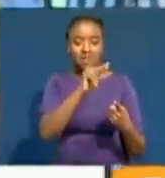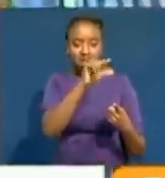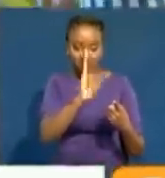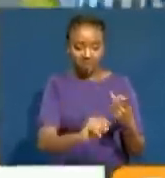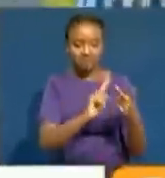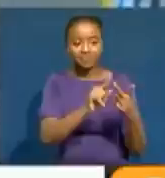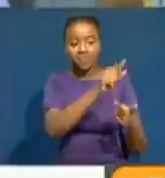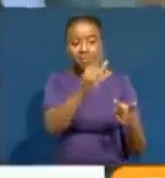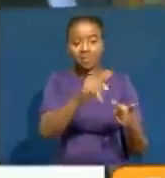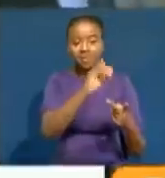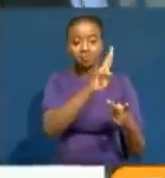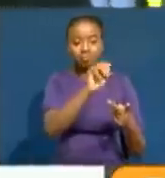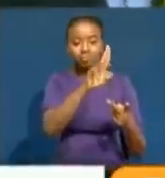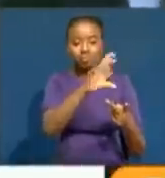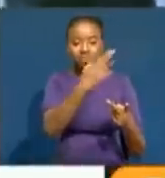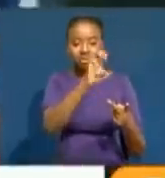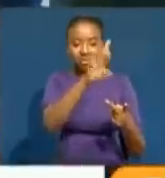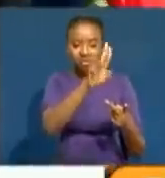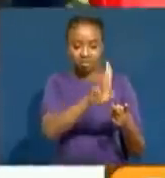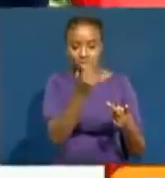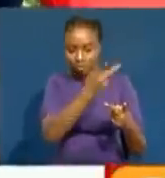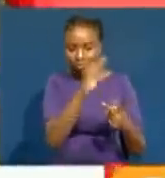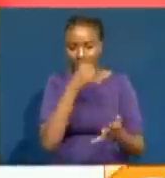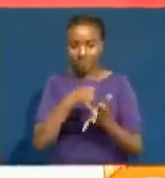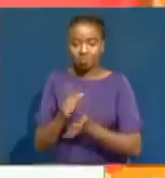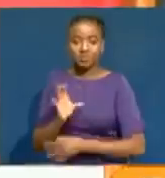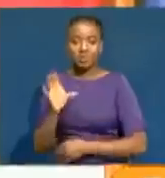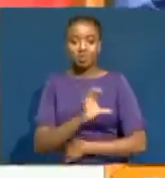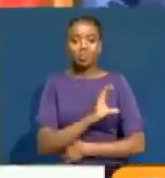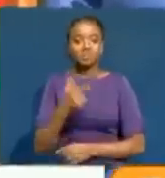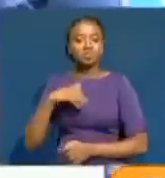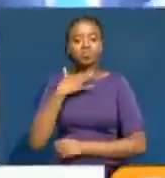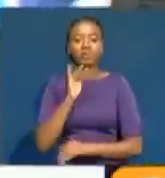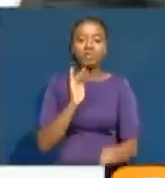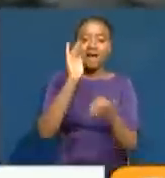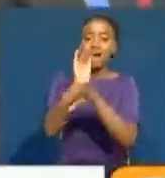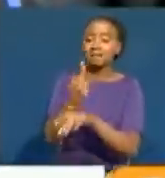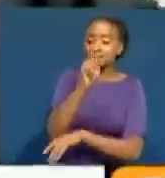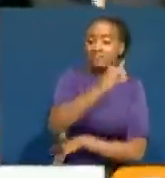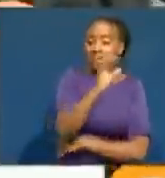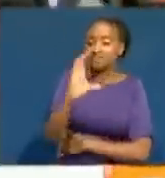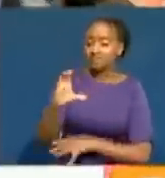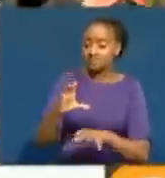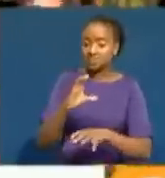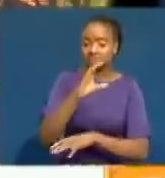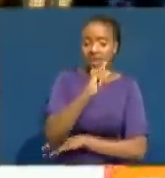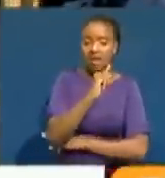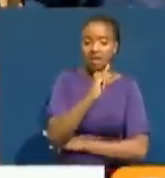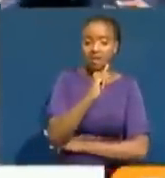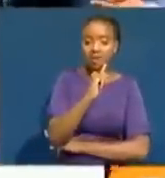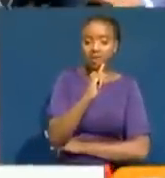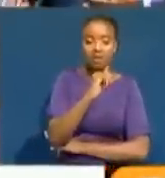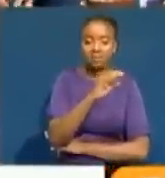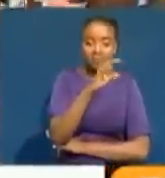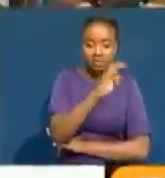forum on elections chaired by Chief Justice Martha Koome. So we want to ask Wafula Chebukati to do a letter to President